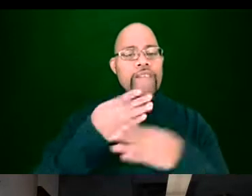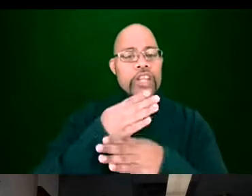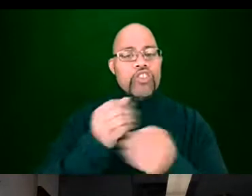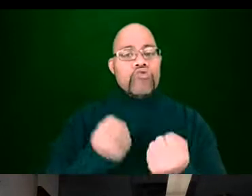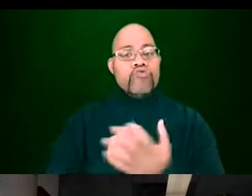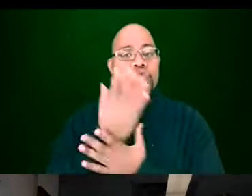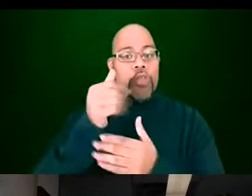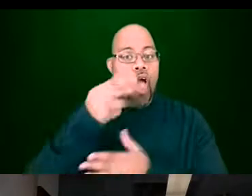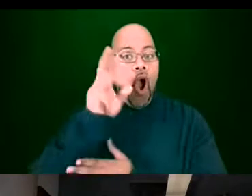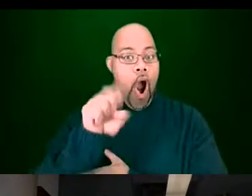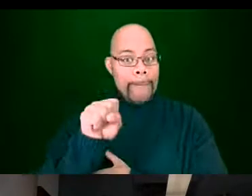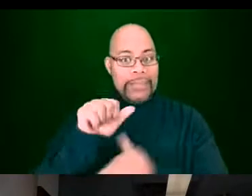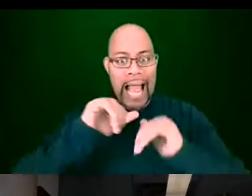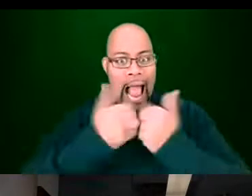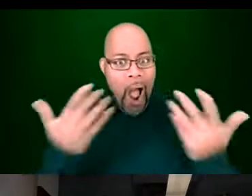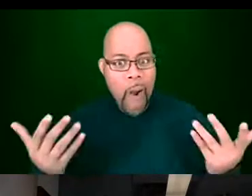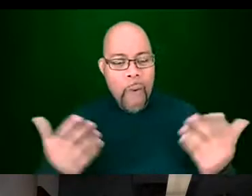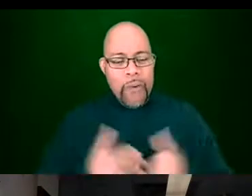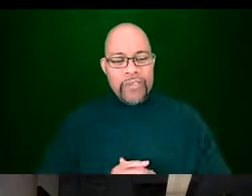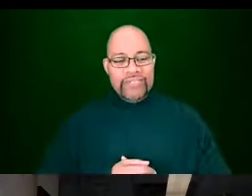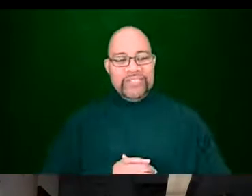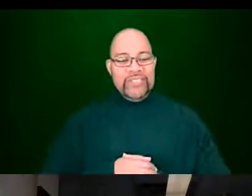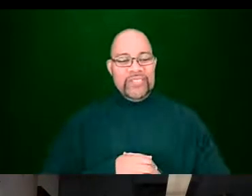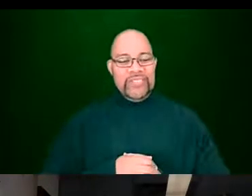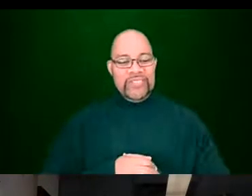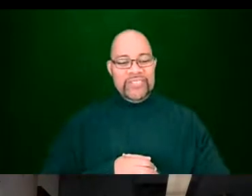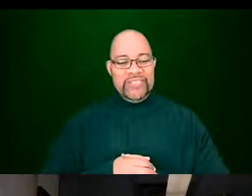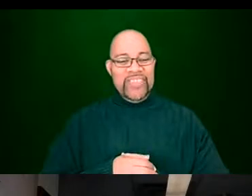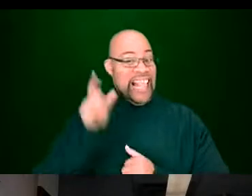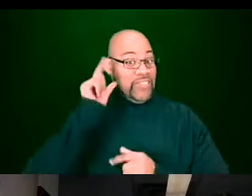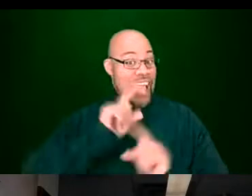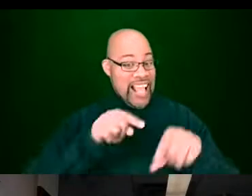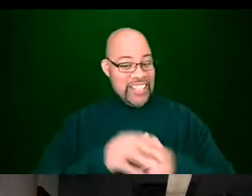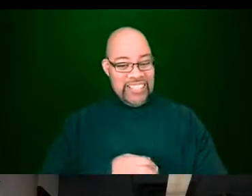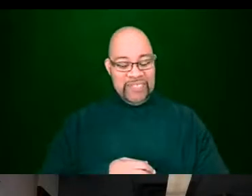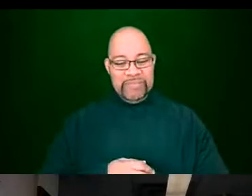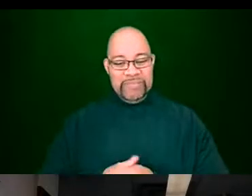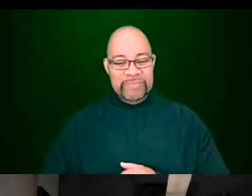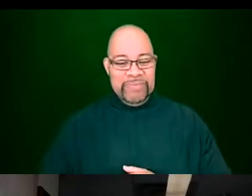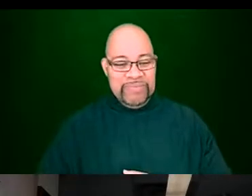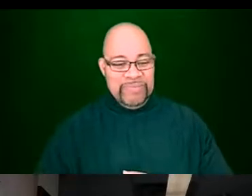their arms? Get ready, let's listen to the answer.